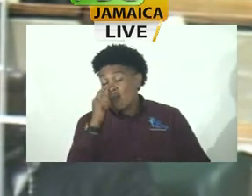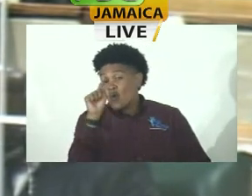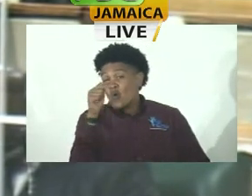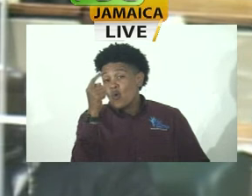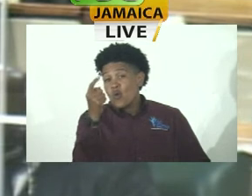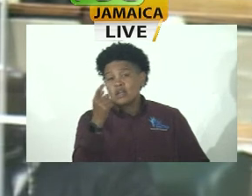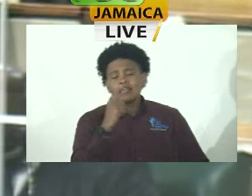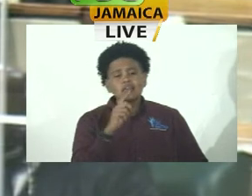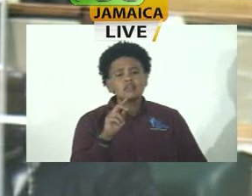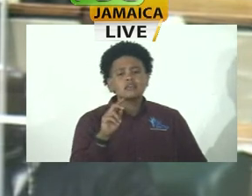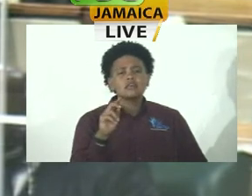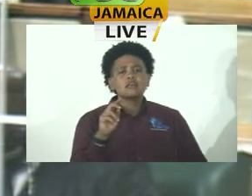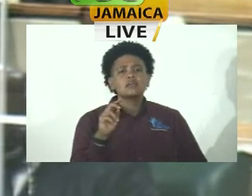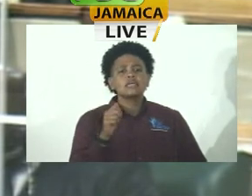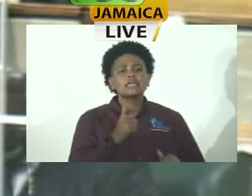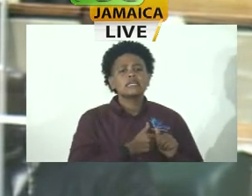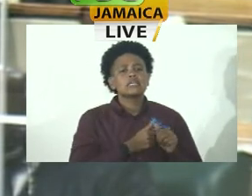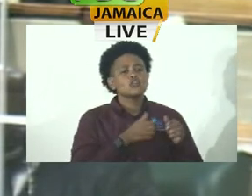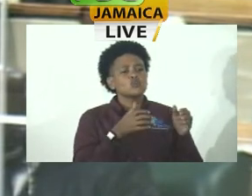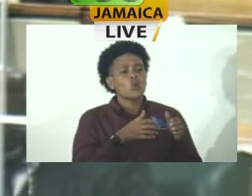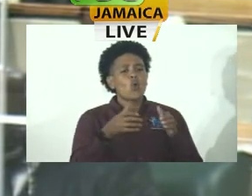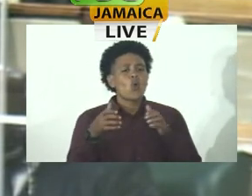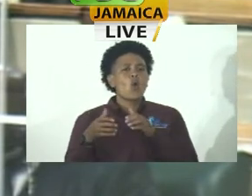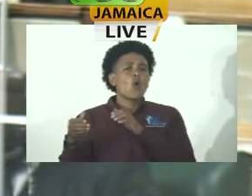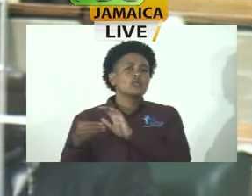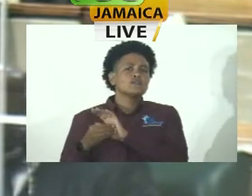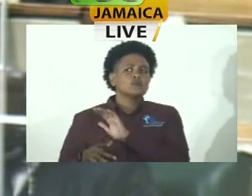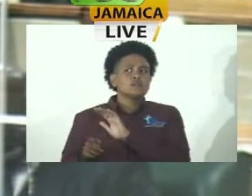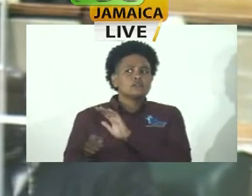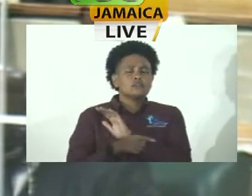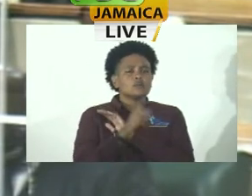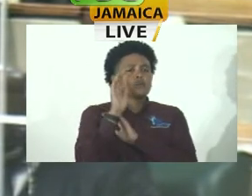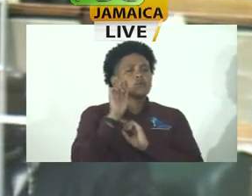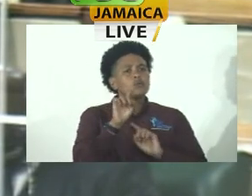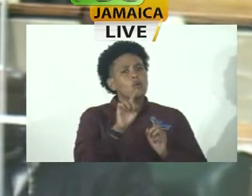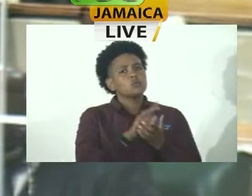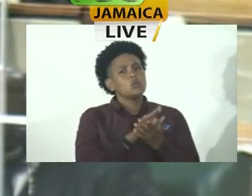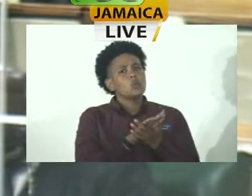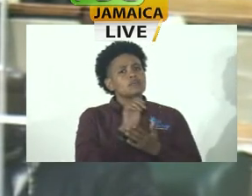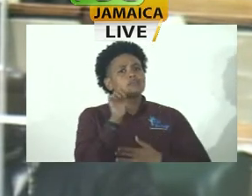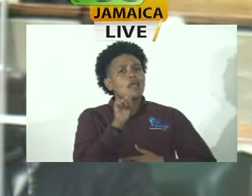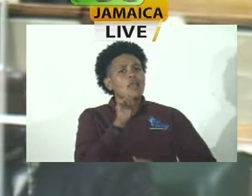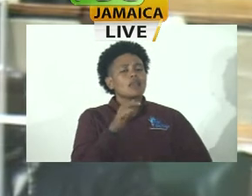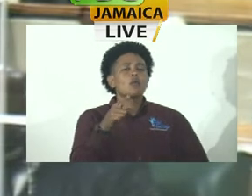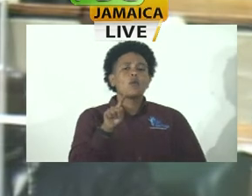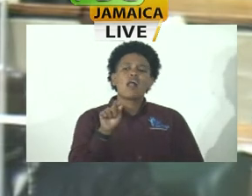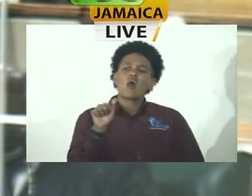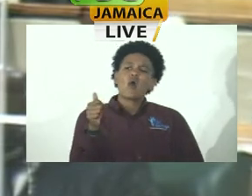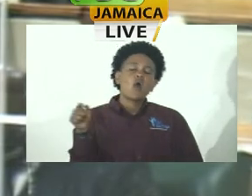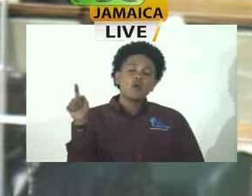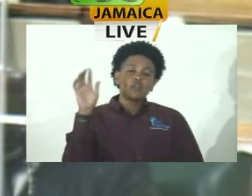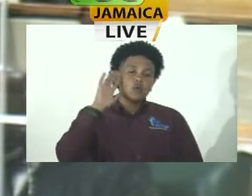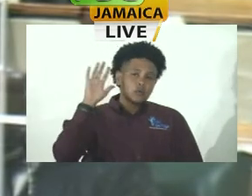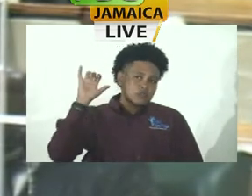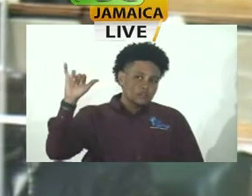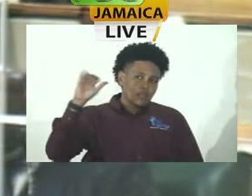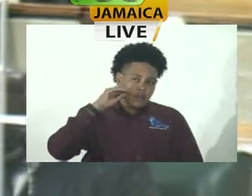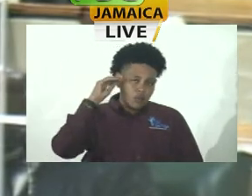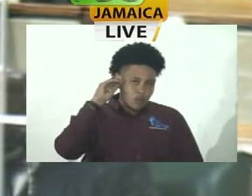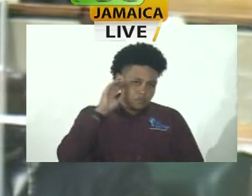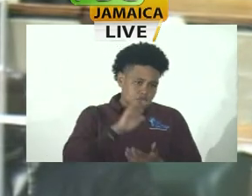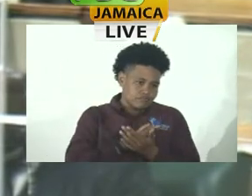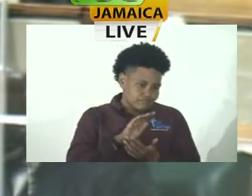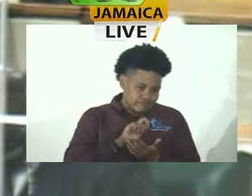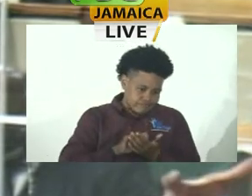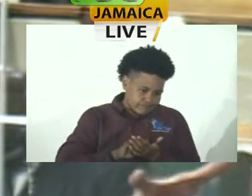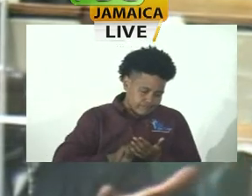a subset of each cohort of students will be at school each day while others work remotely so madam